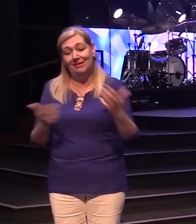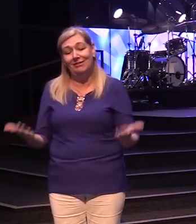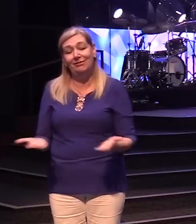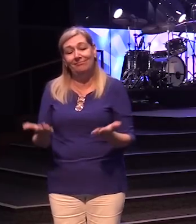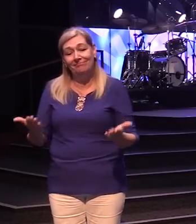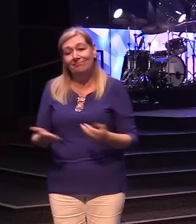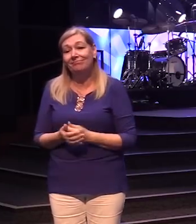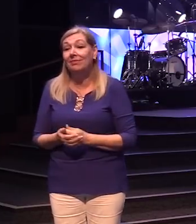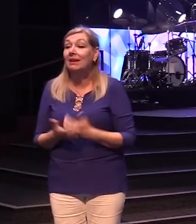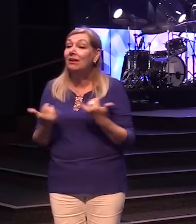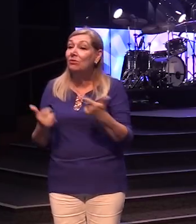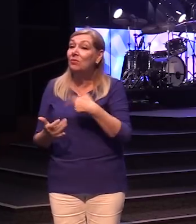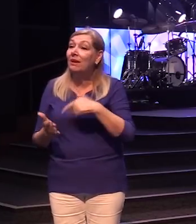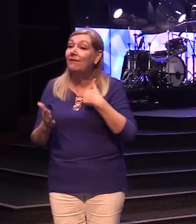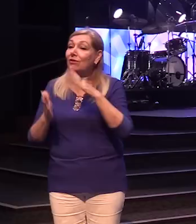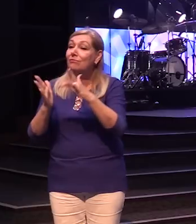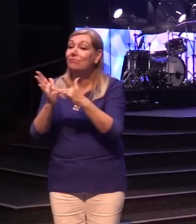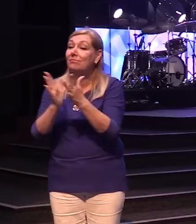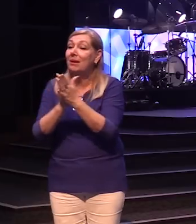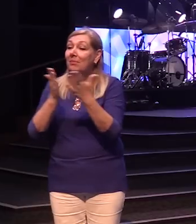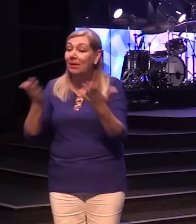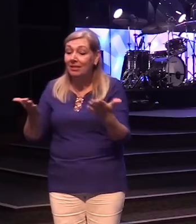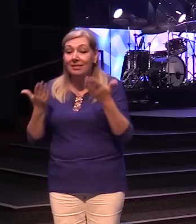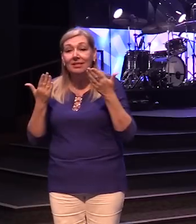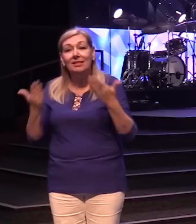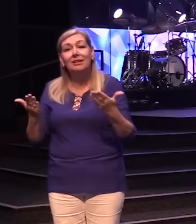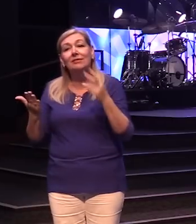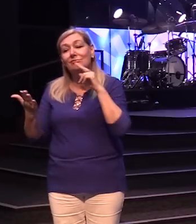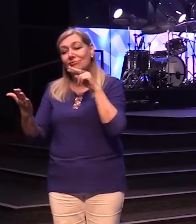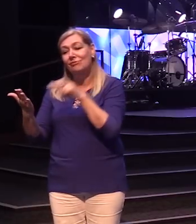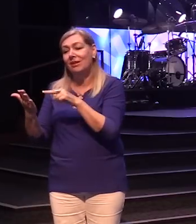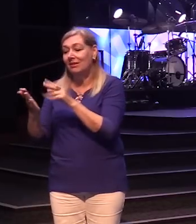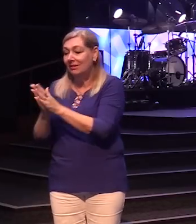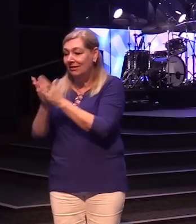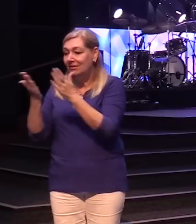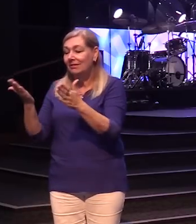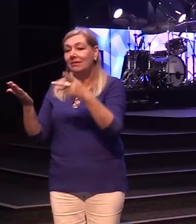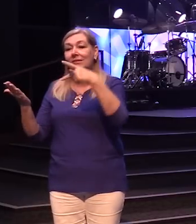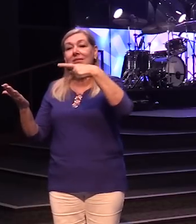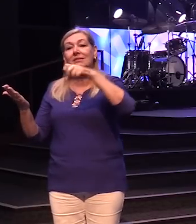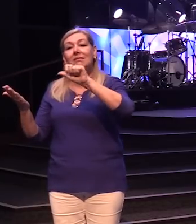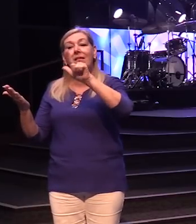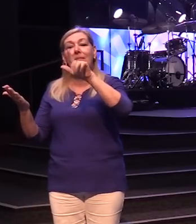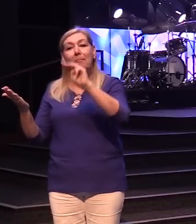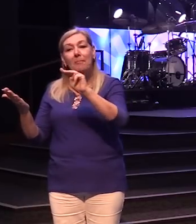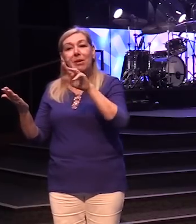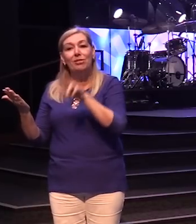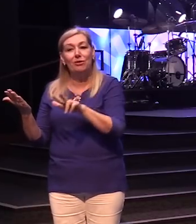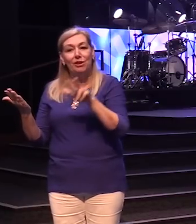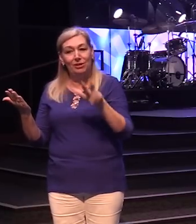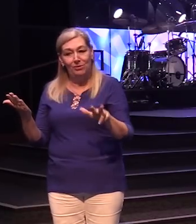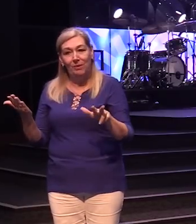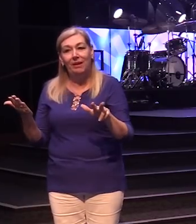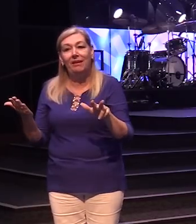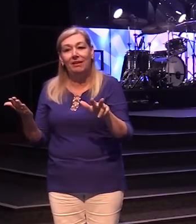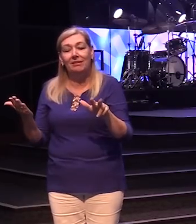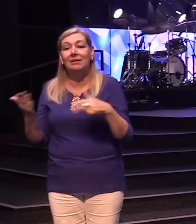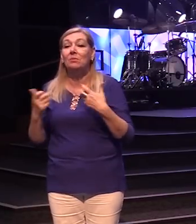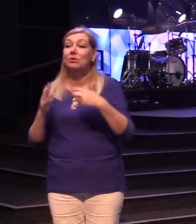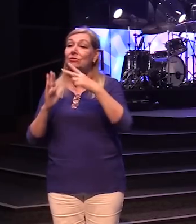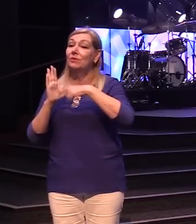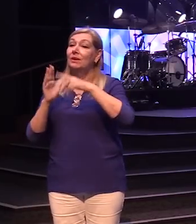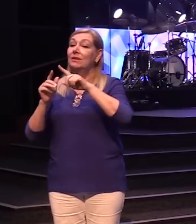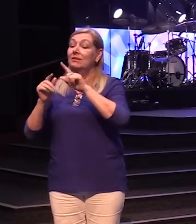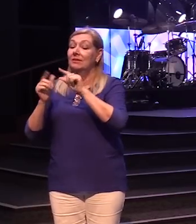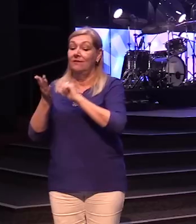Now, if you have your Bibles, if you'll take those, please, and turn, if you will, to Psalm 33. Psalm 33, I want to begin reading at verse